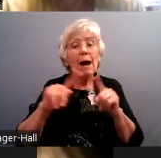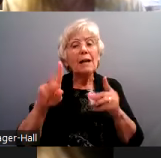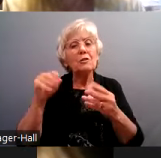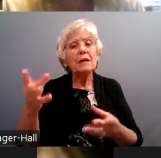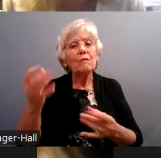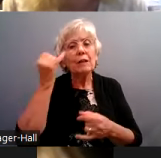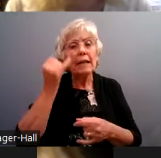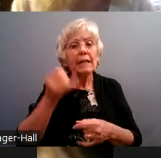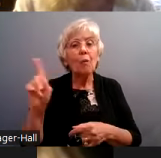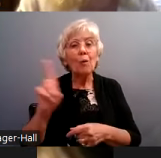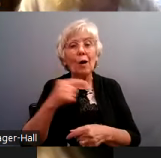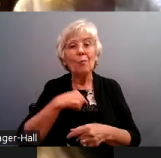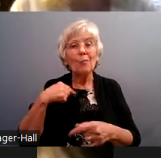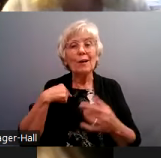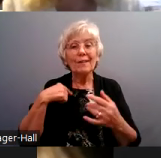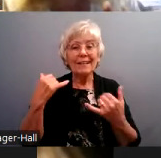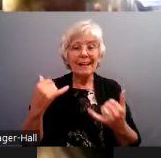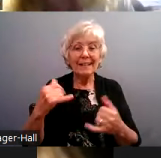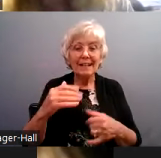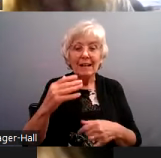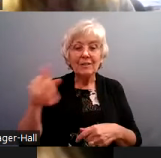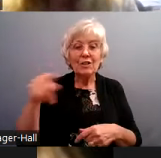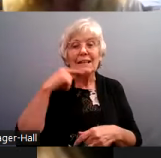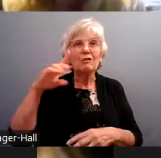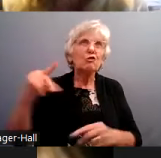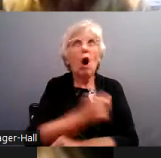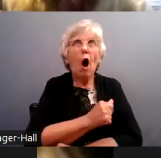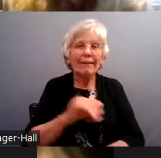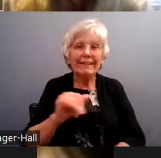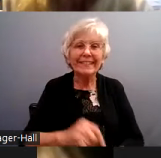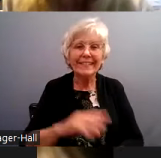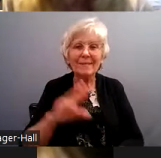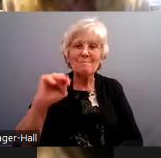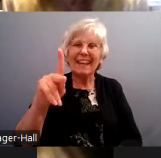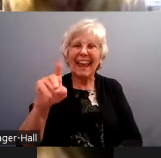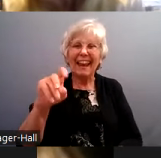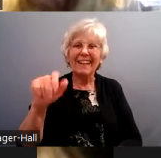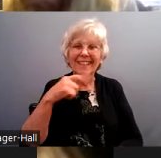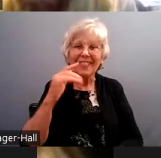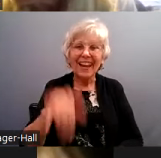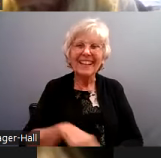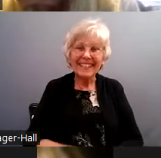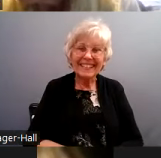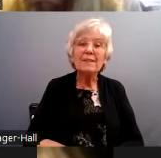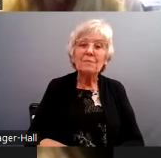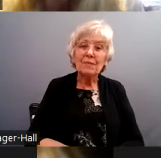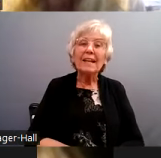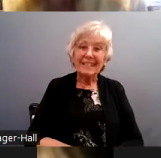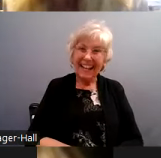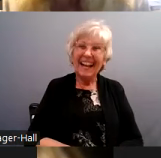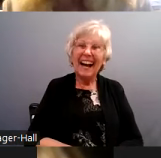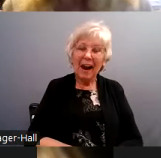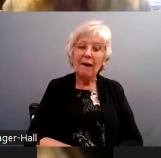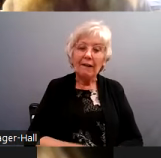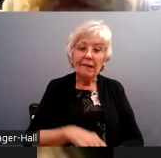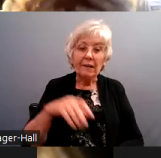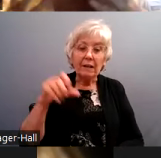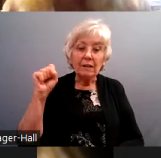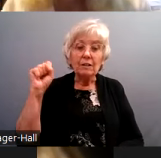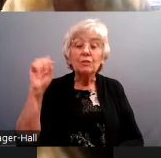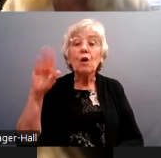are with, somebody said, McKenna said, darn it. So how many cat we